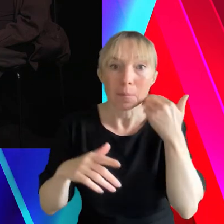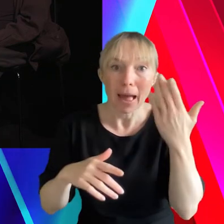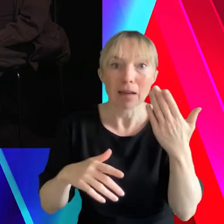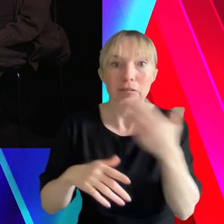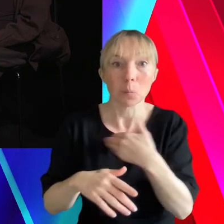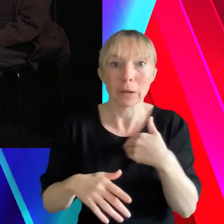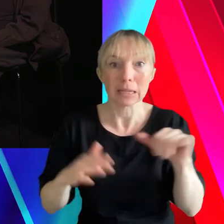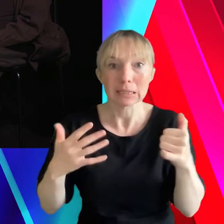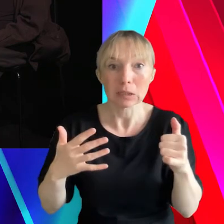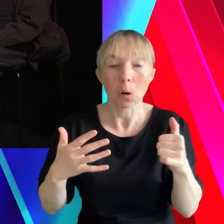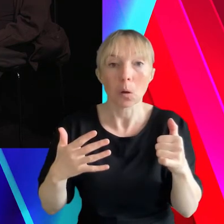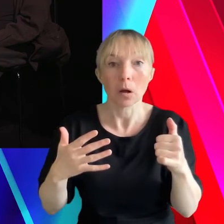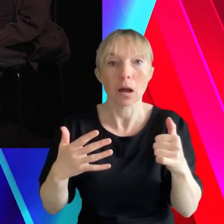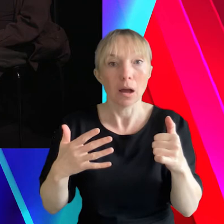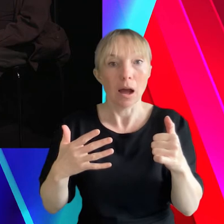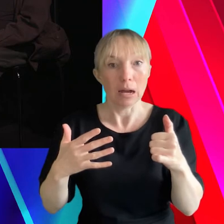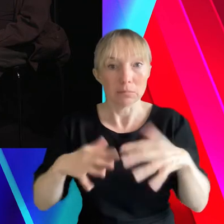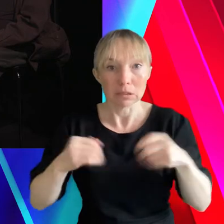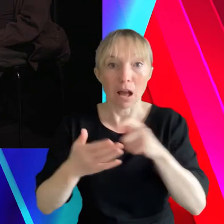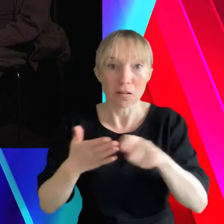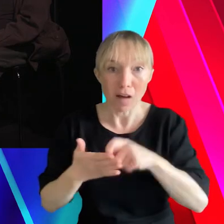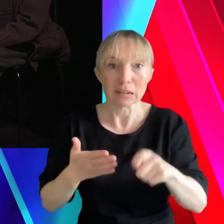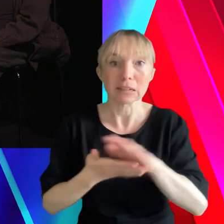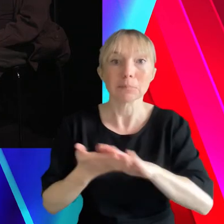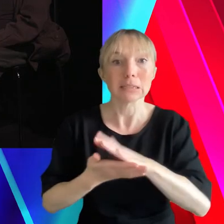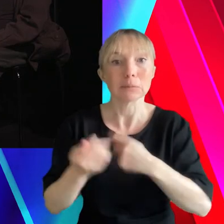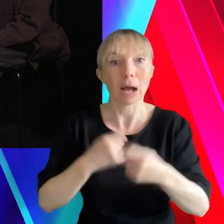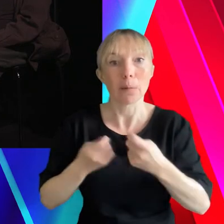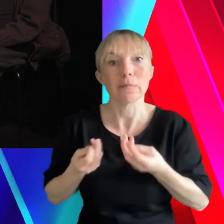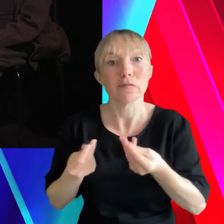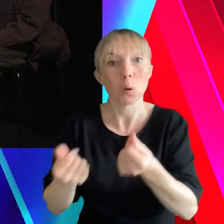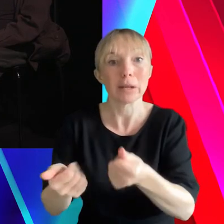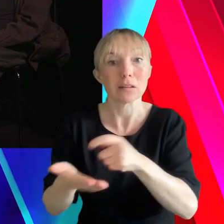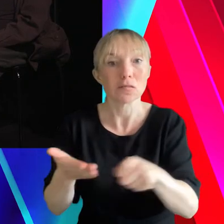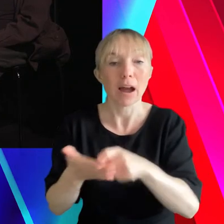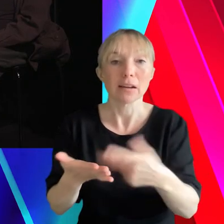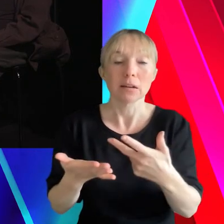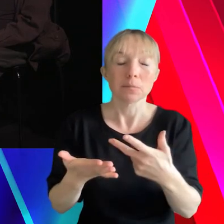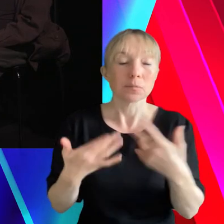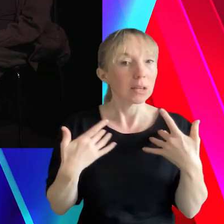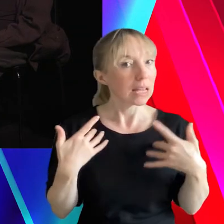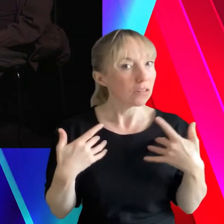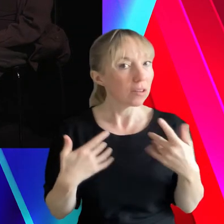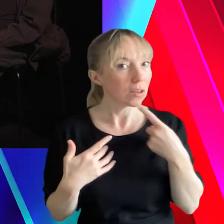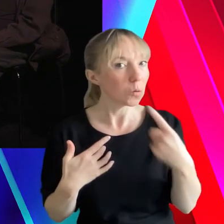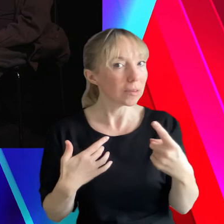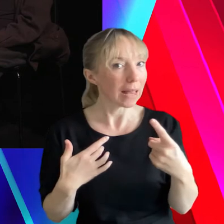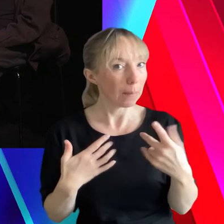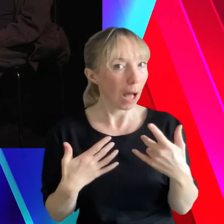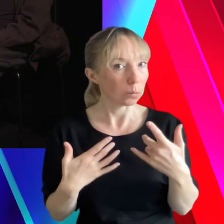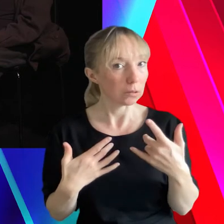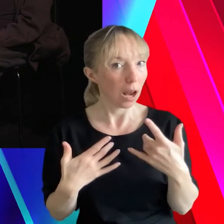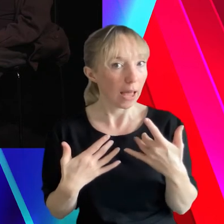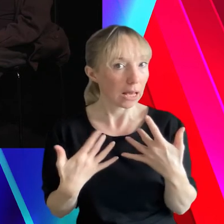that's what made me fluent as a writer. I mean, it's interesting. But I mean, you talk about suspense. I mean, it's just occurred to me,